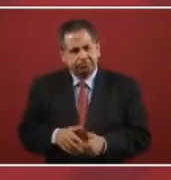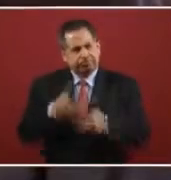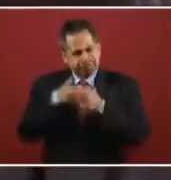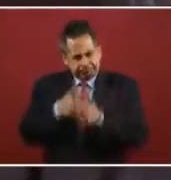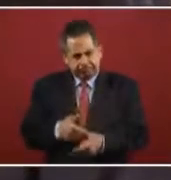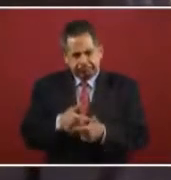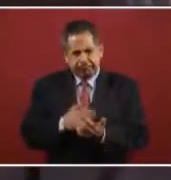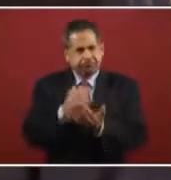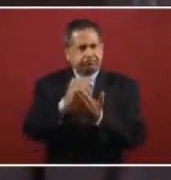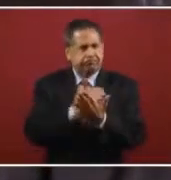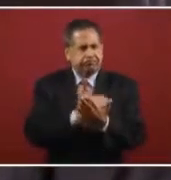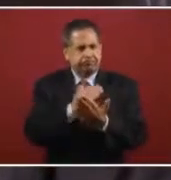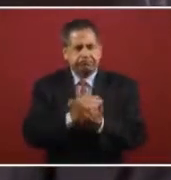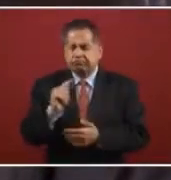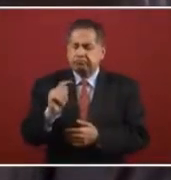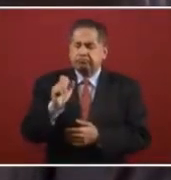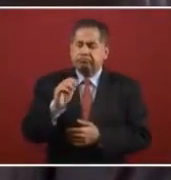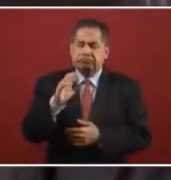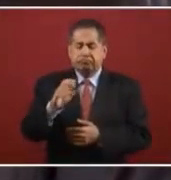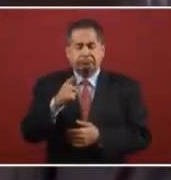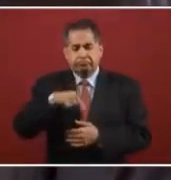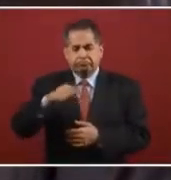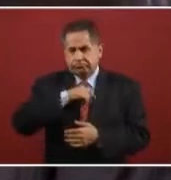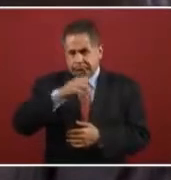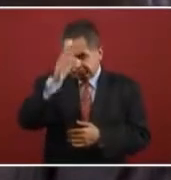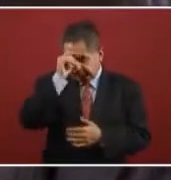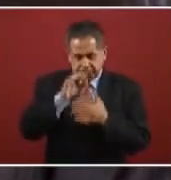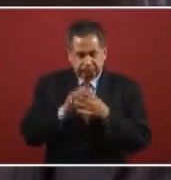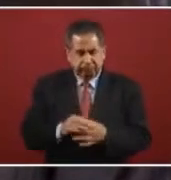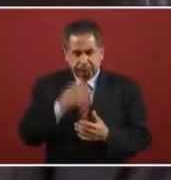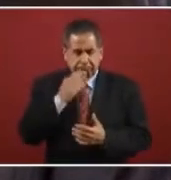treaty. And it would not be convenient,